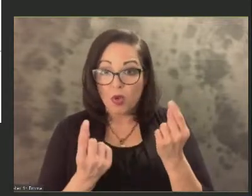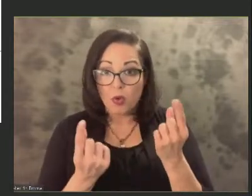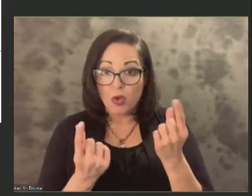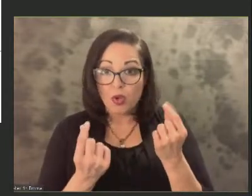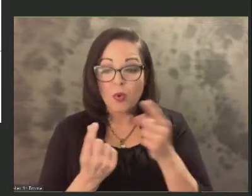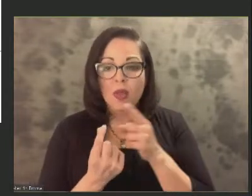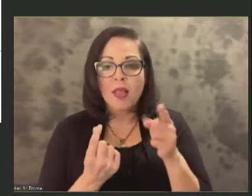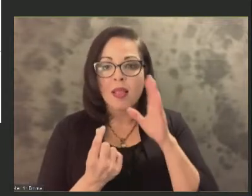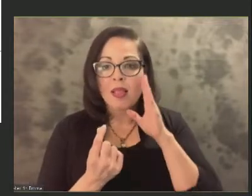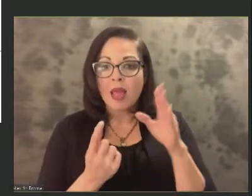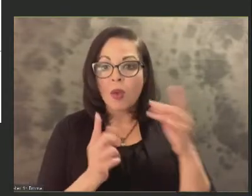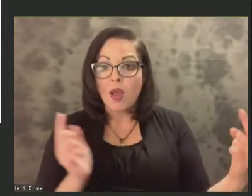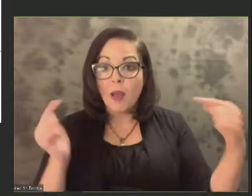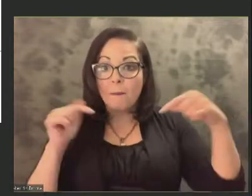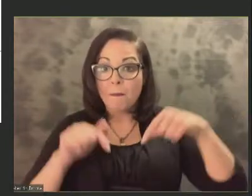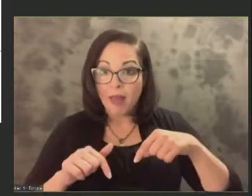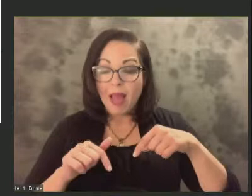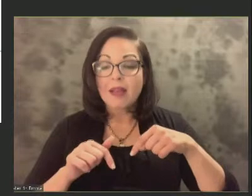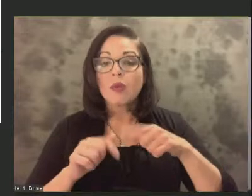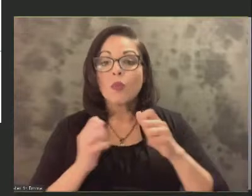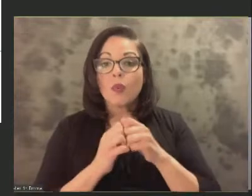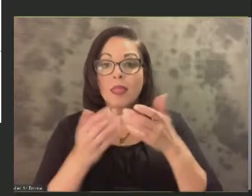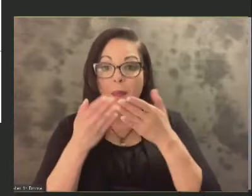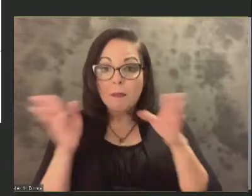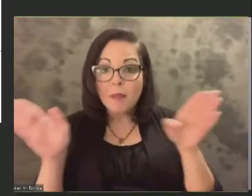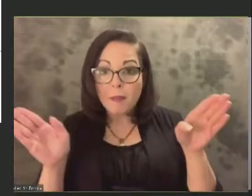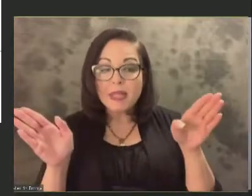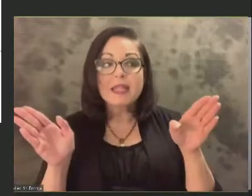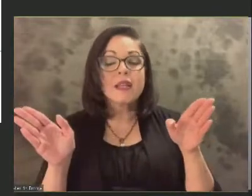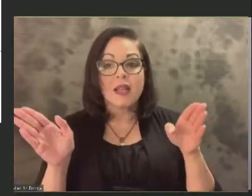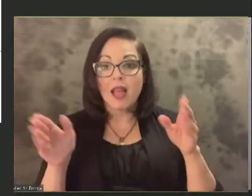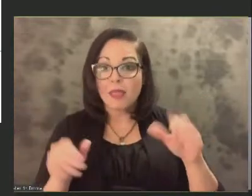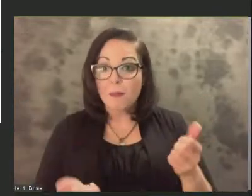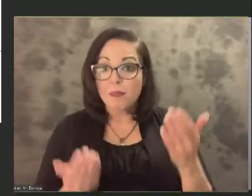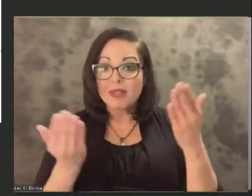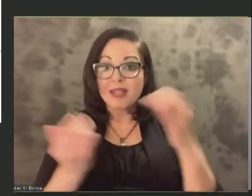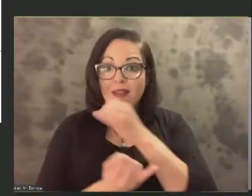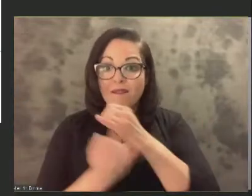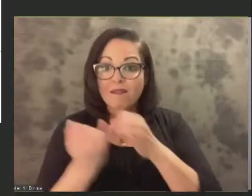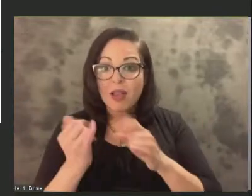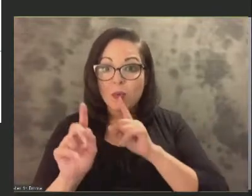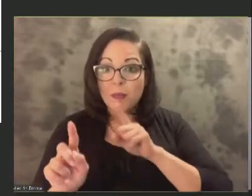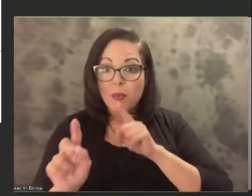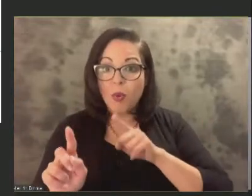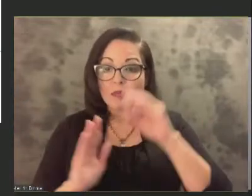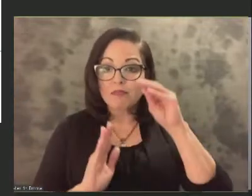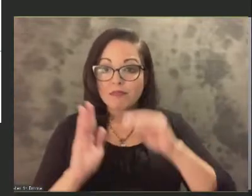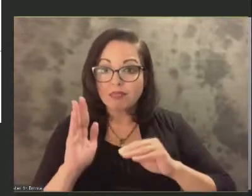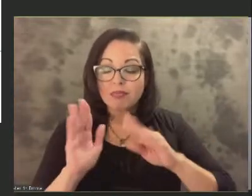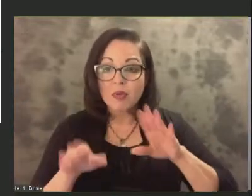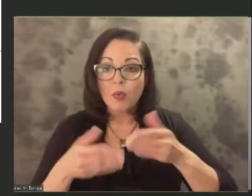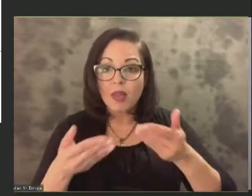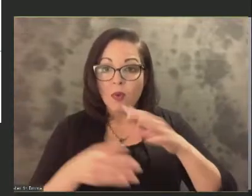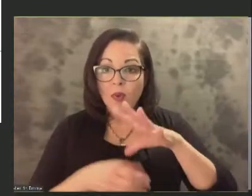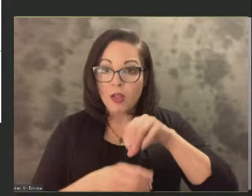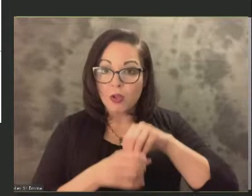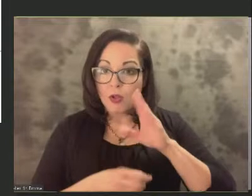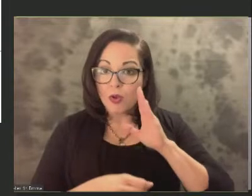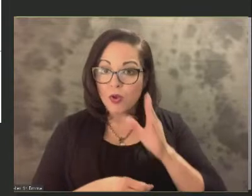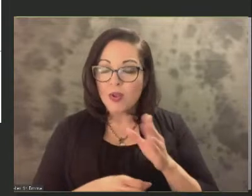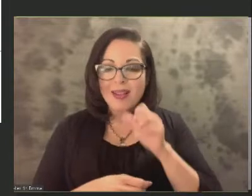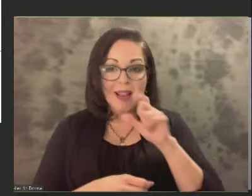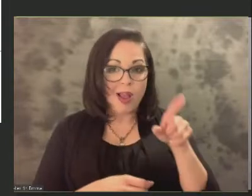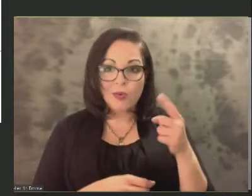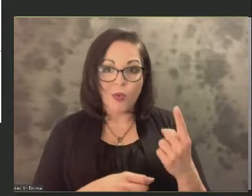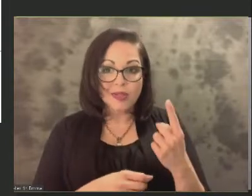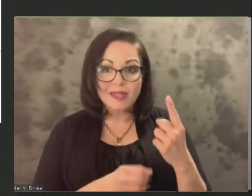be come back again to the public and present their final reports, which will include not only